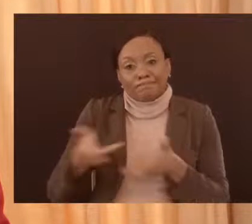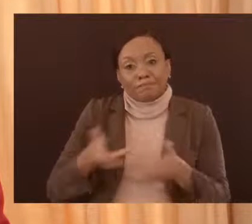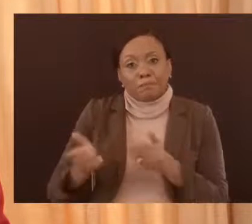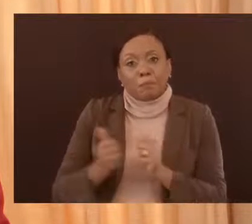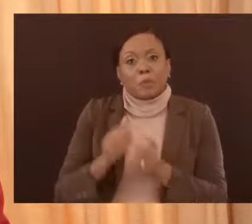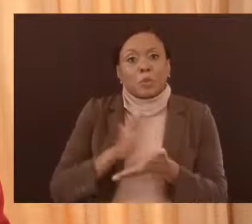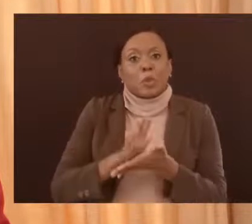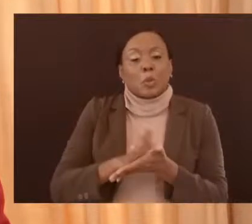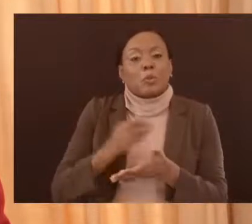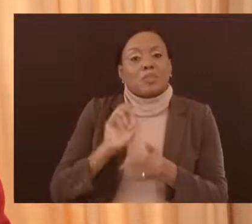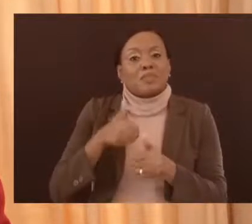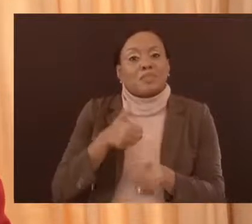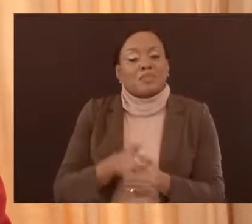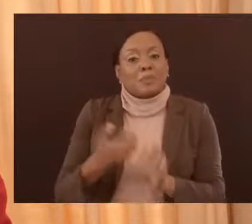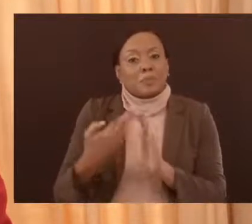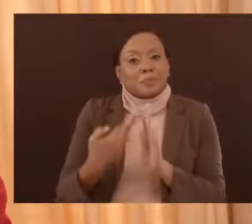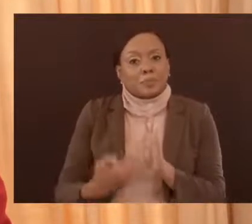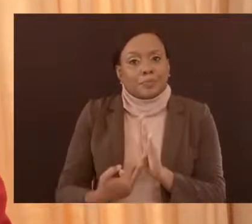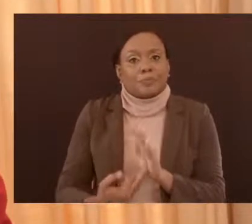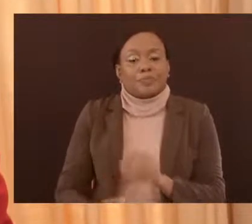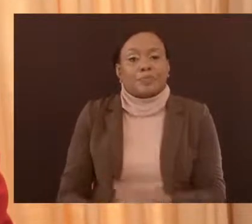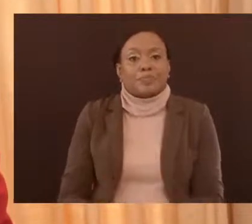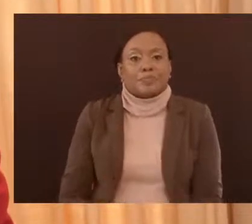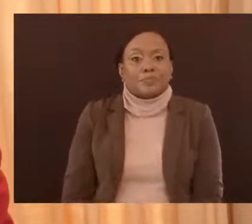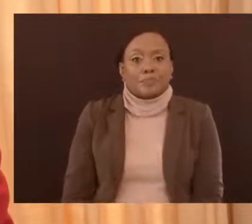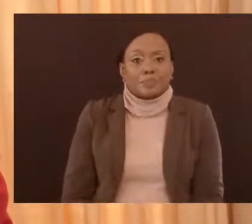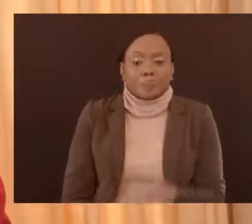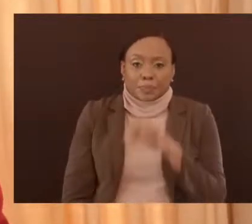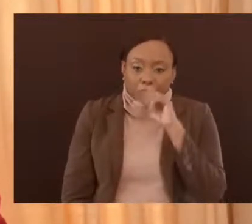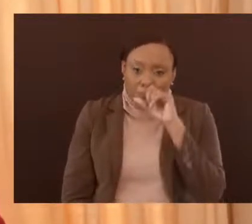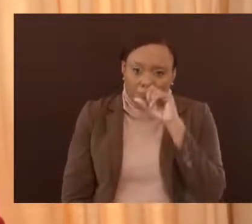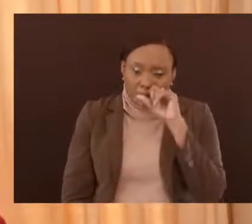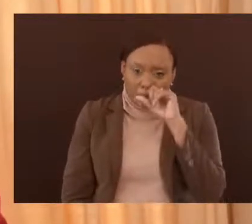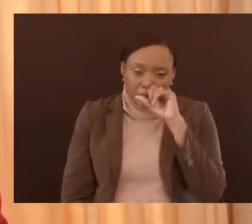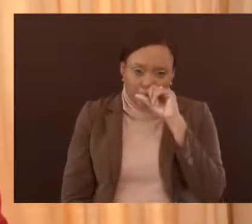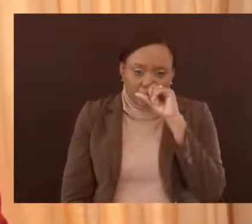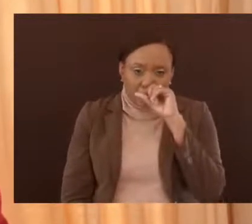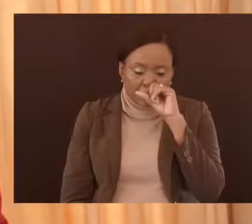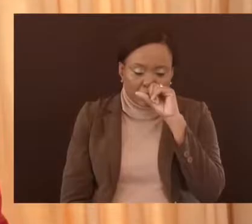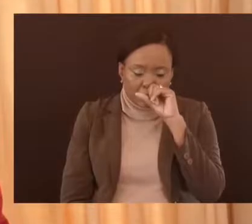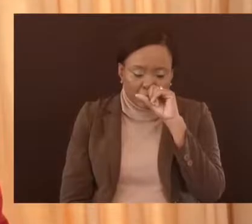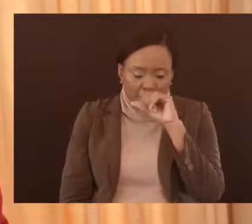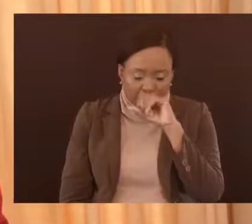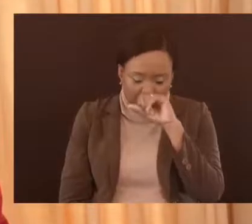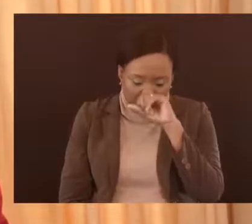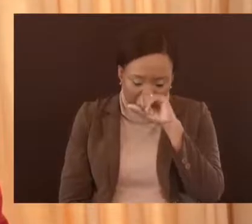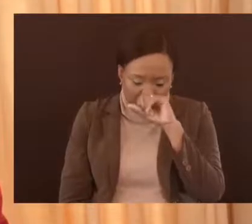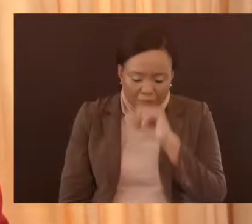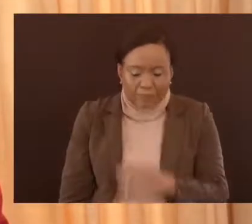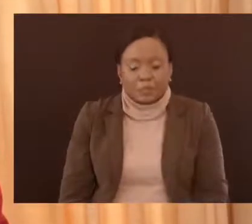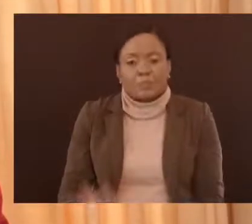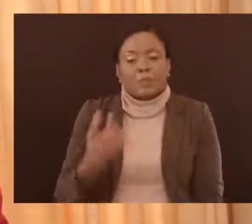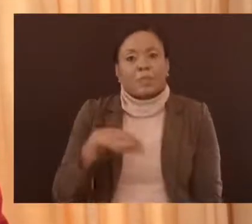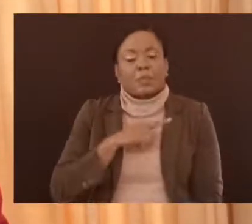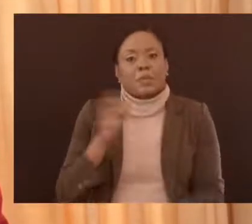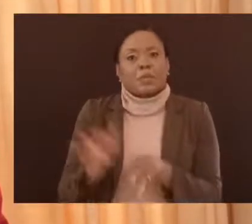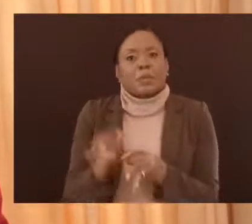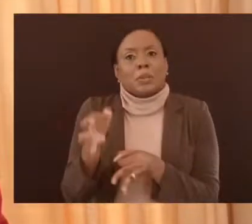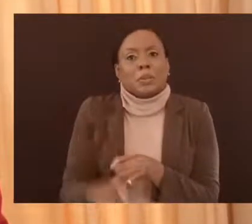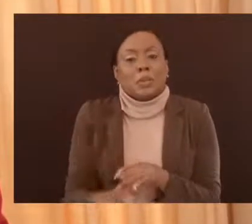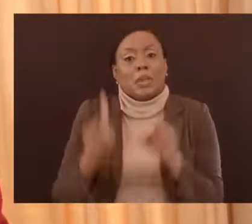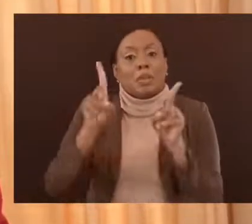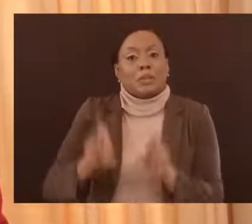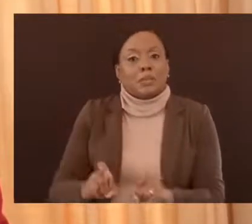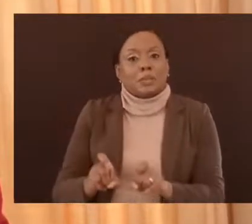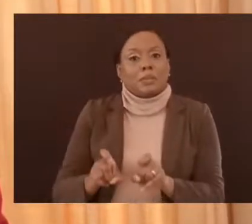in place. As many of you are aware, we made the decision to delay the exams from the first week in